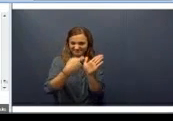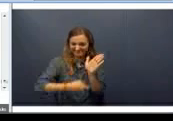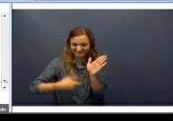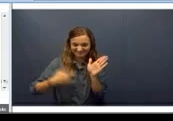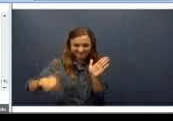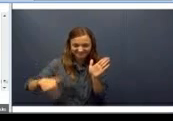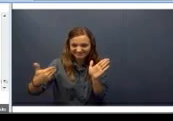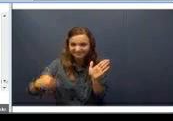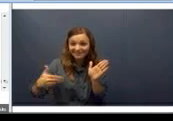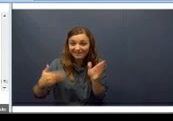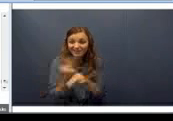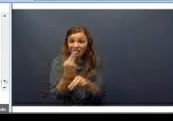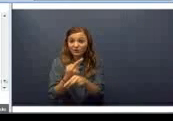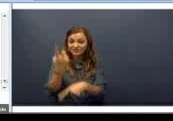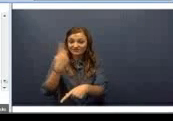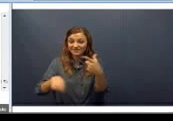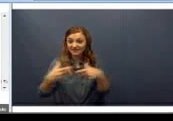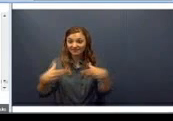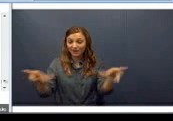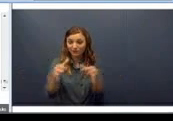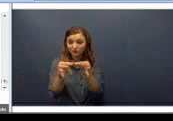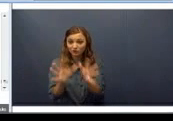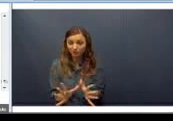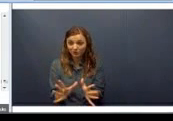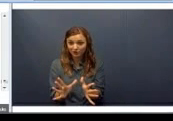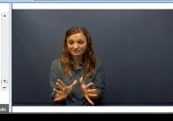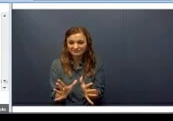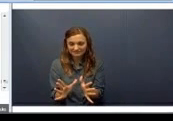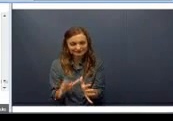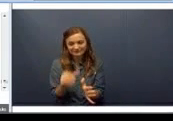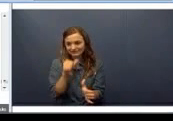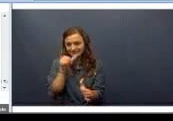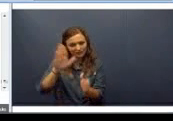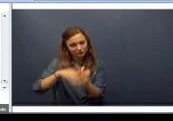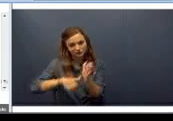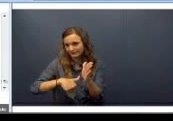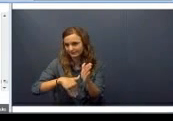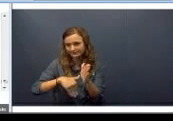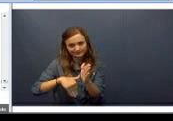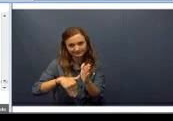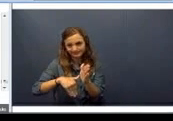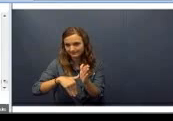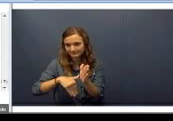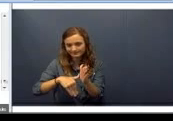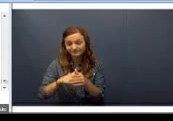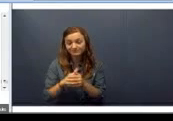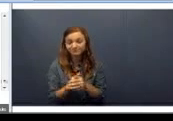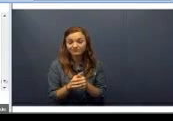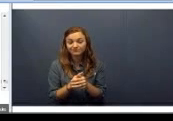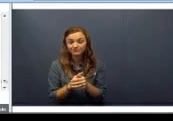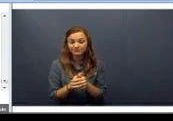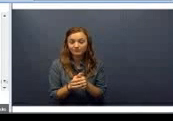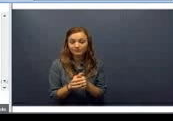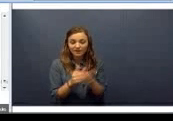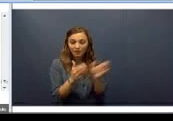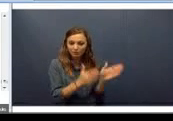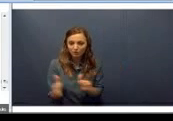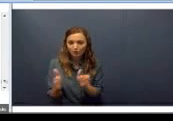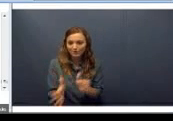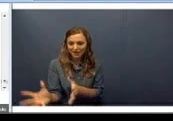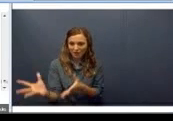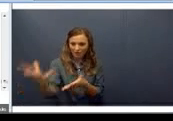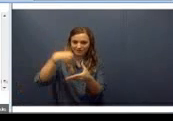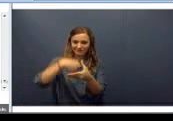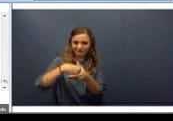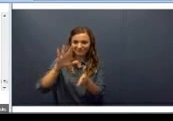shock. The use and provision of sign language interpreters does not come cheap. if you